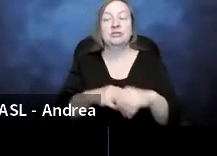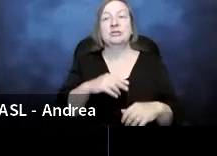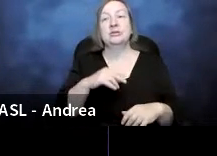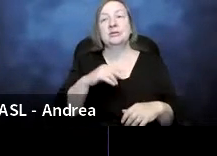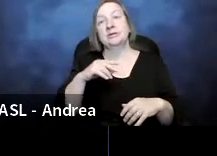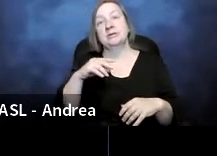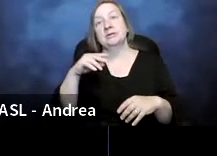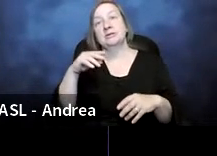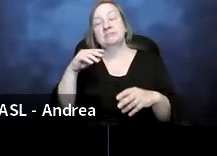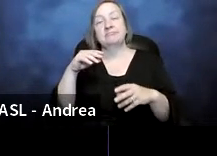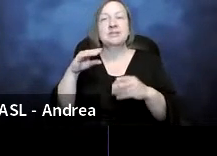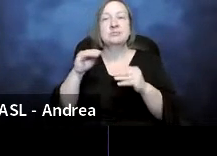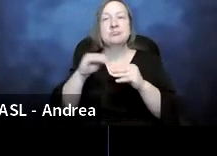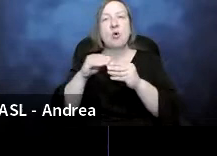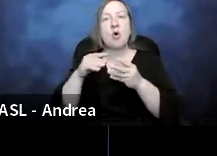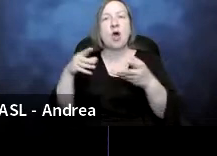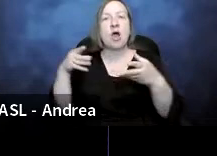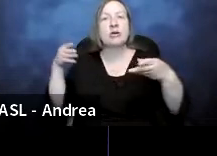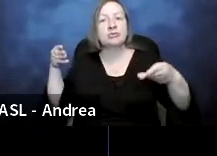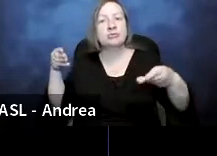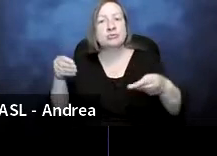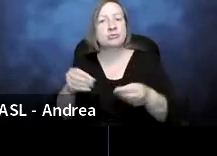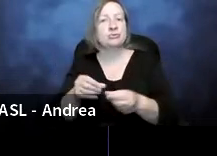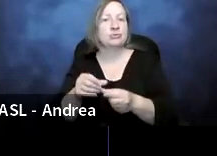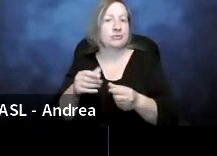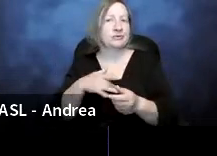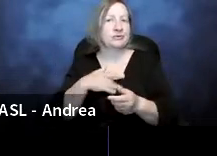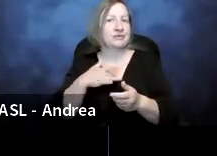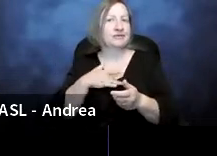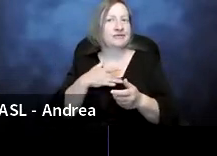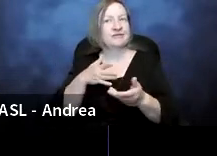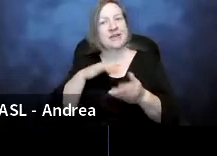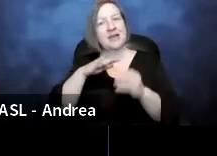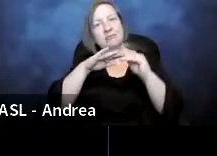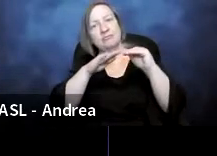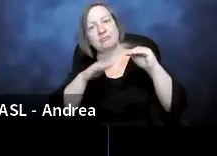underneath is gradual and eased.